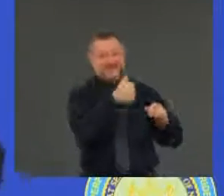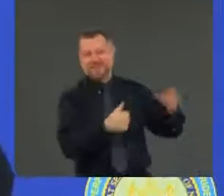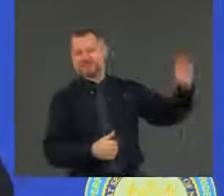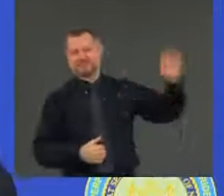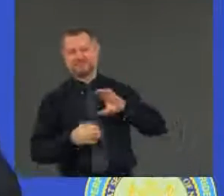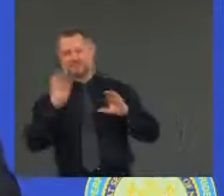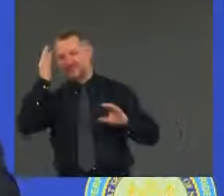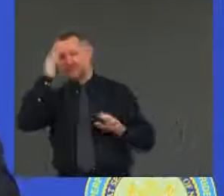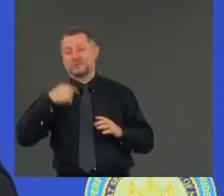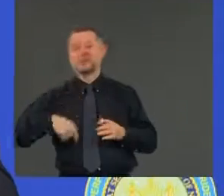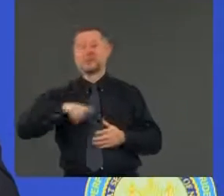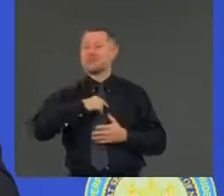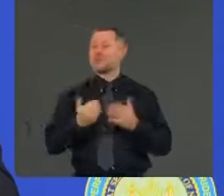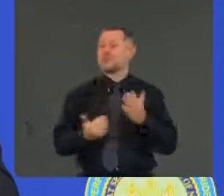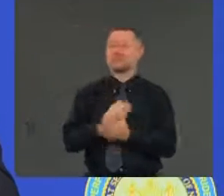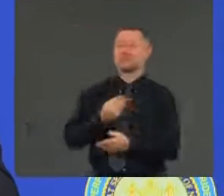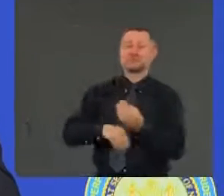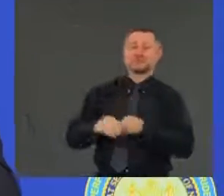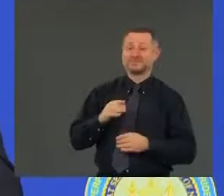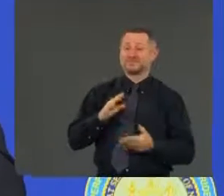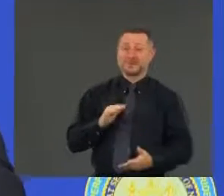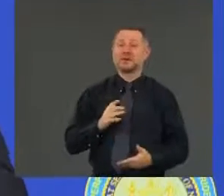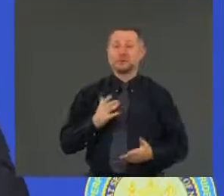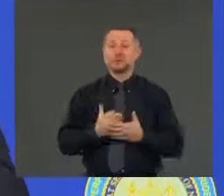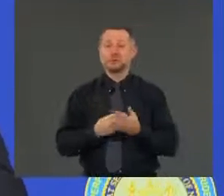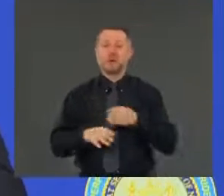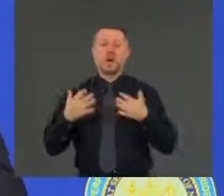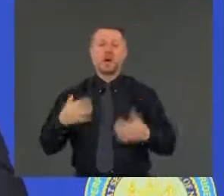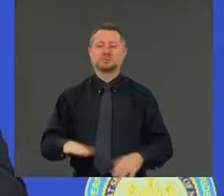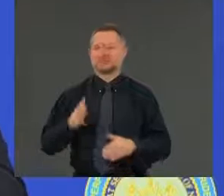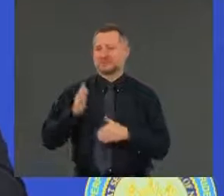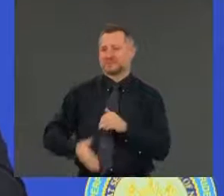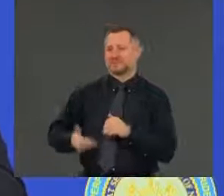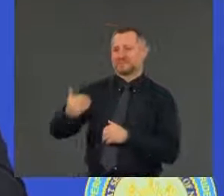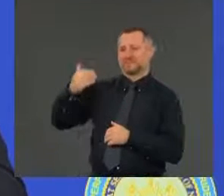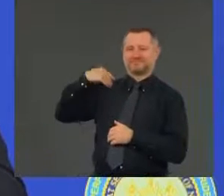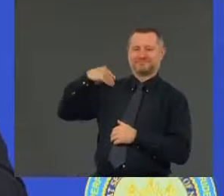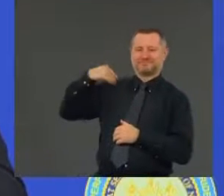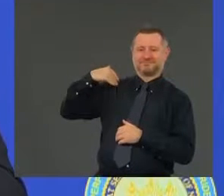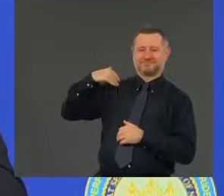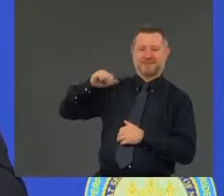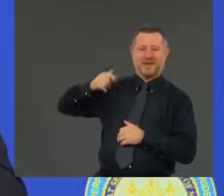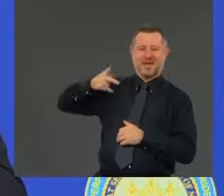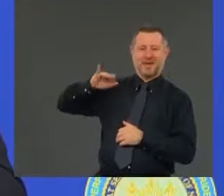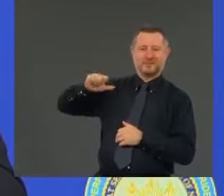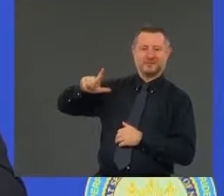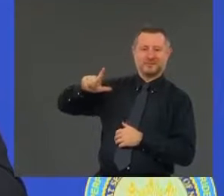done. And by the way, the budget is done. It was passed in April. That's the budget.